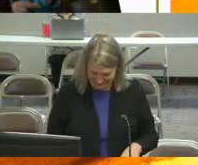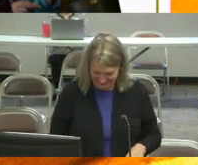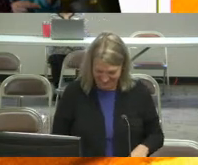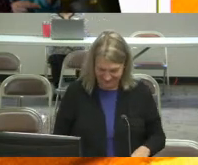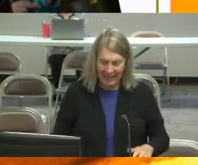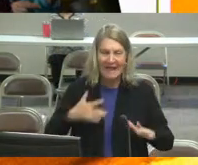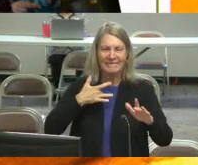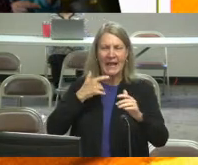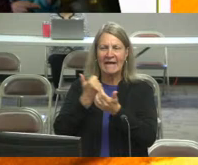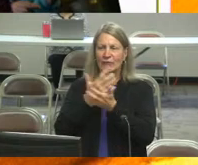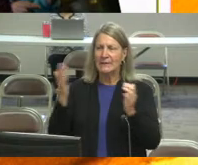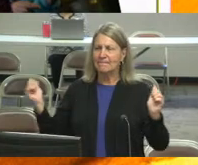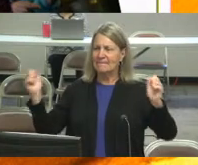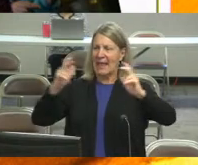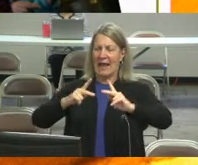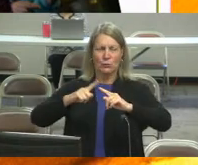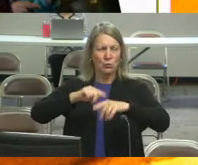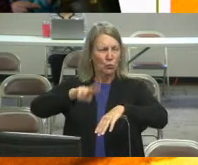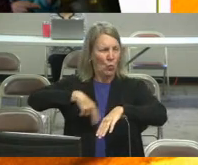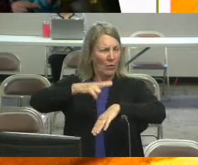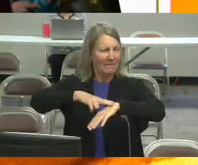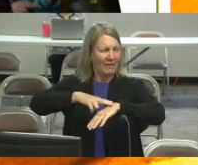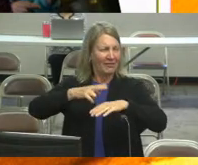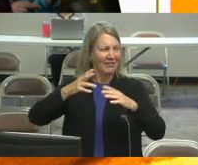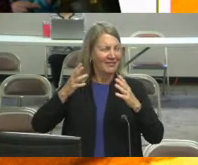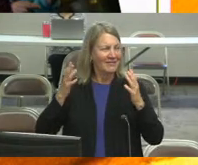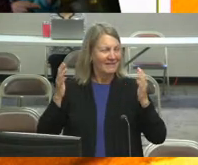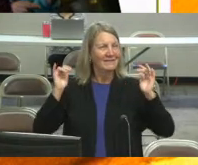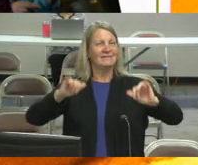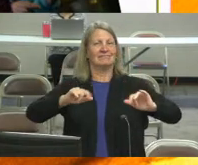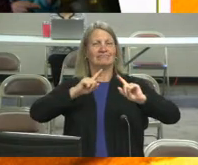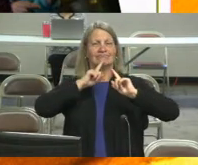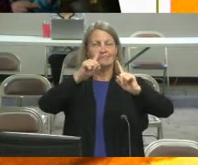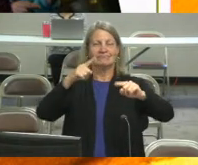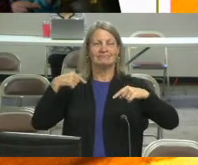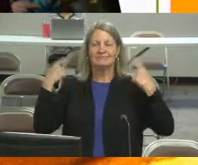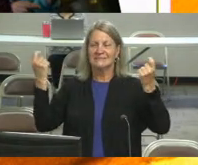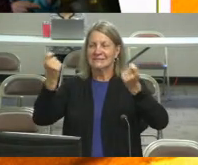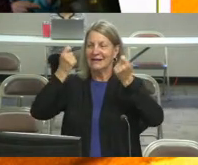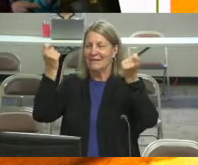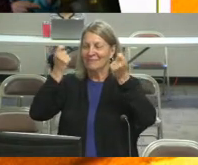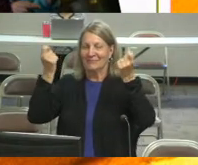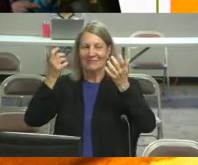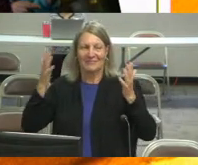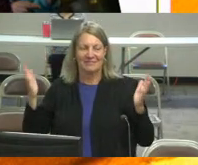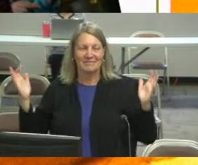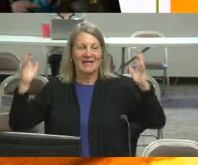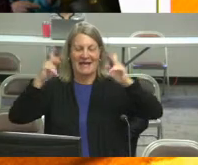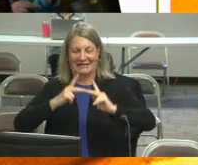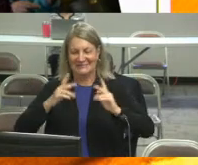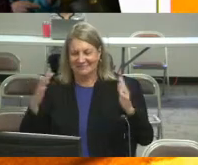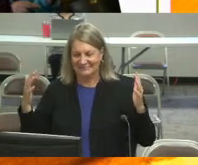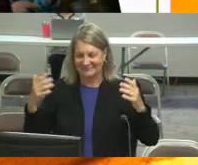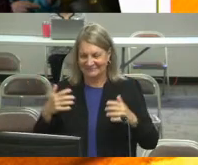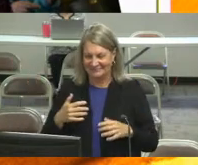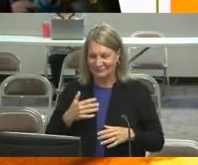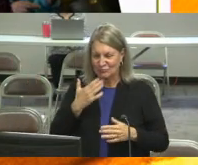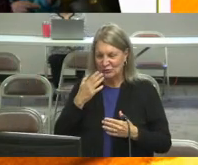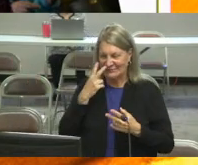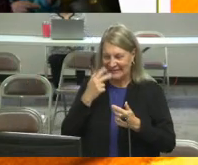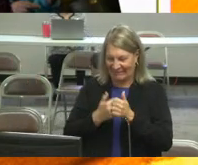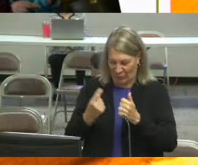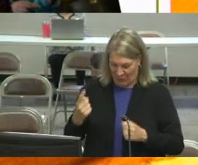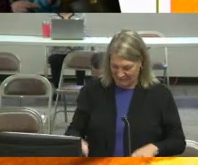tournament uh and so it was just a great weekend and it had a sense of everything being back to normal and very celebratory